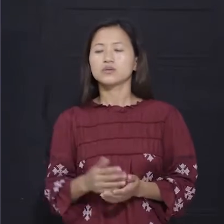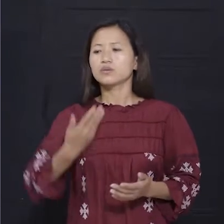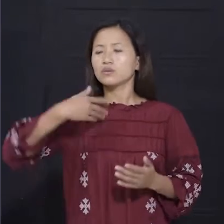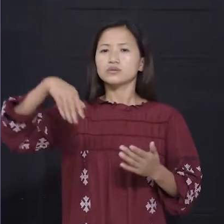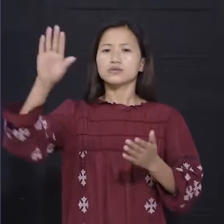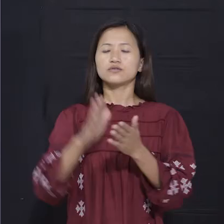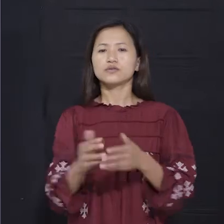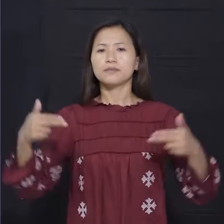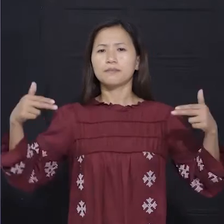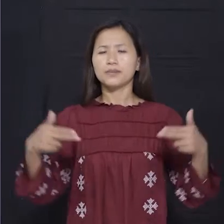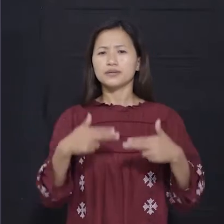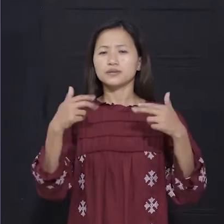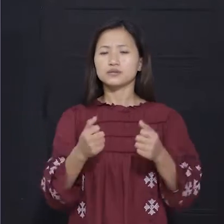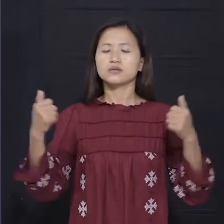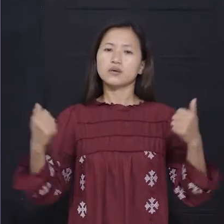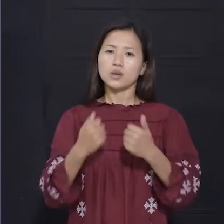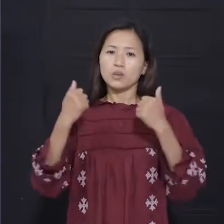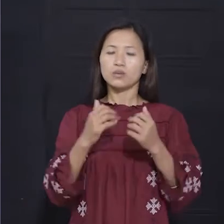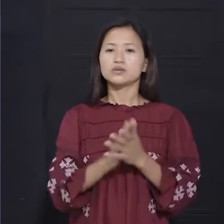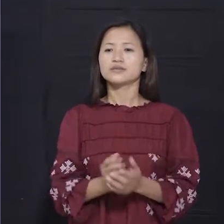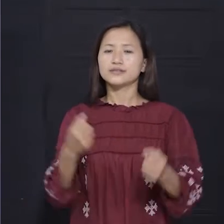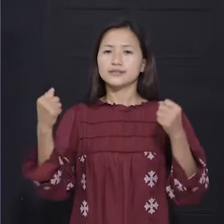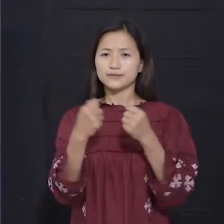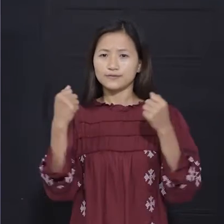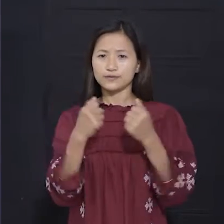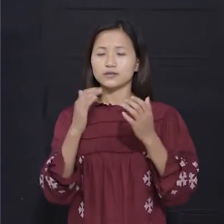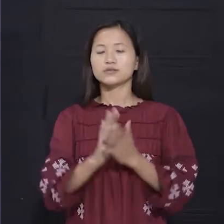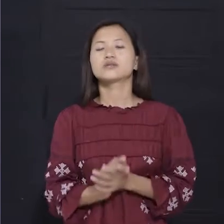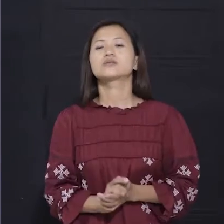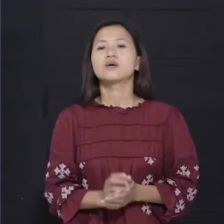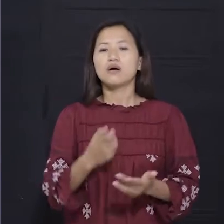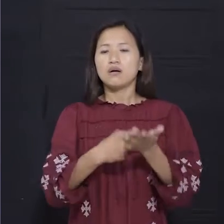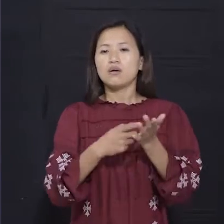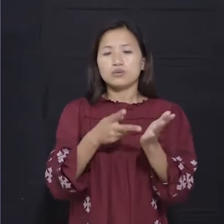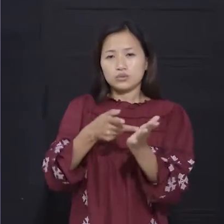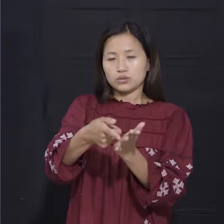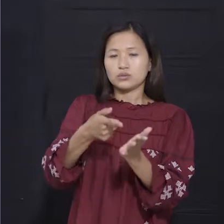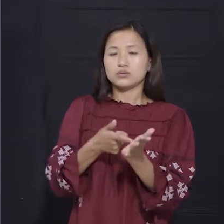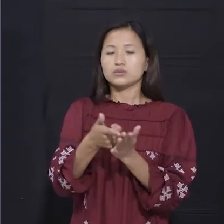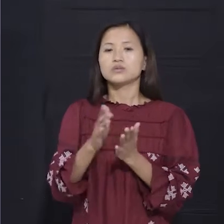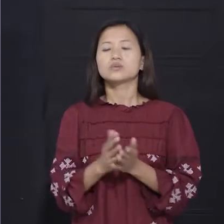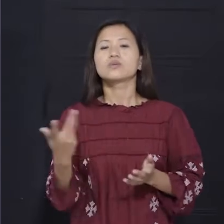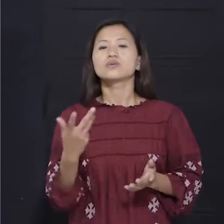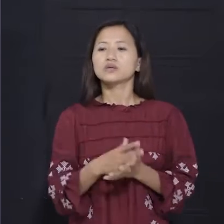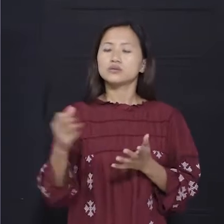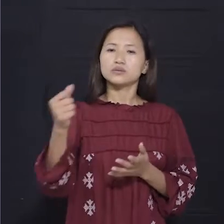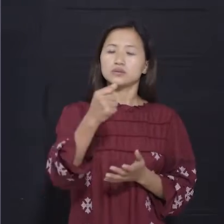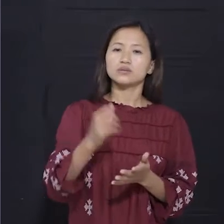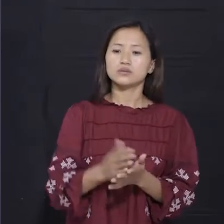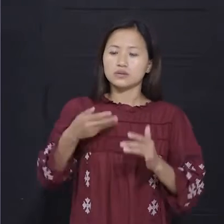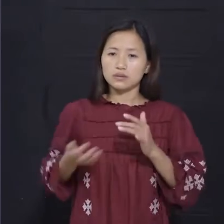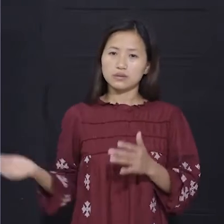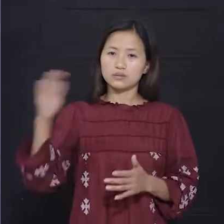battle, and then once they succeed in defeating those rulers, all this land which was controlled by those rulers comes